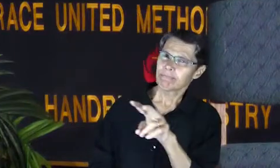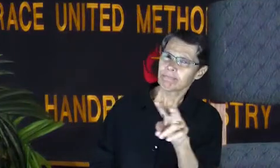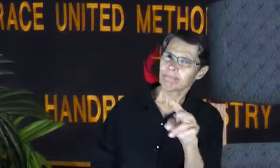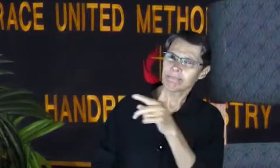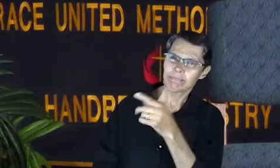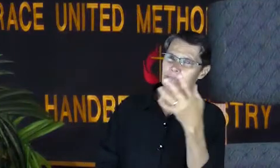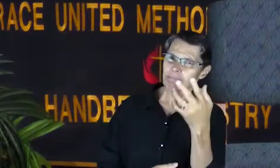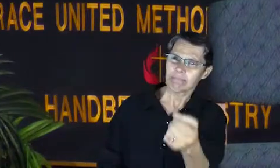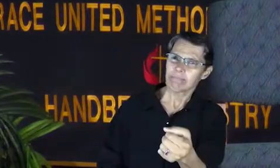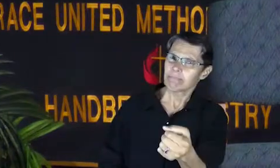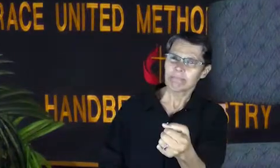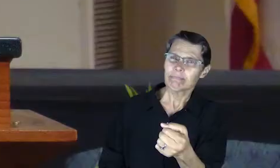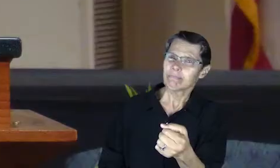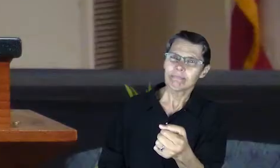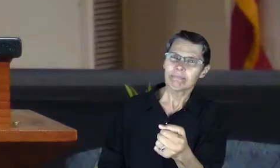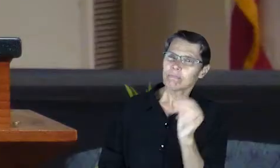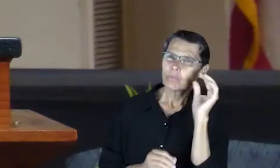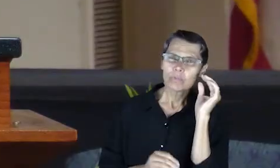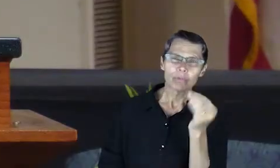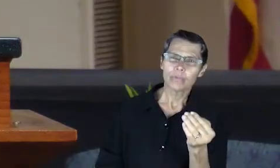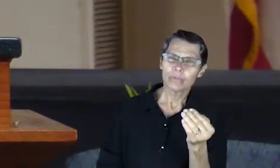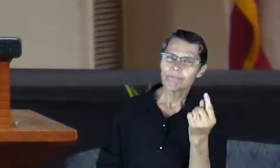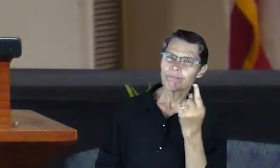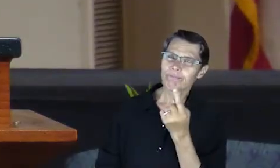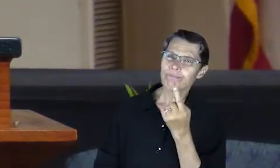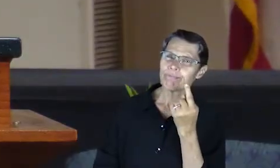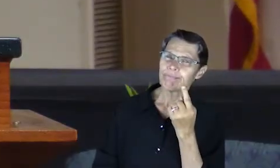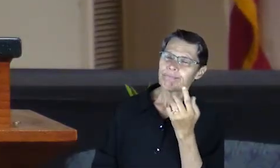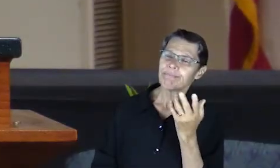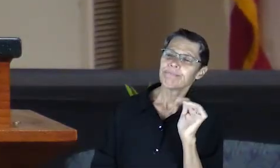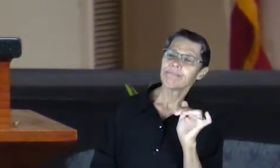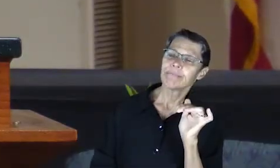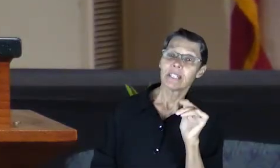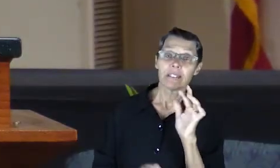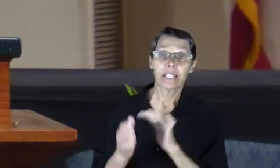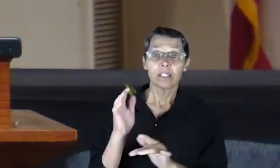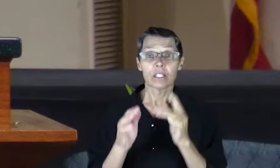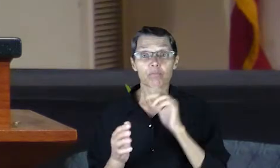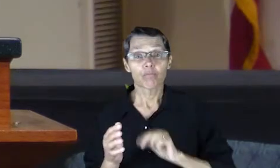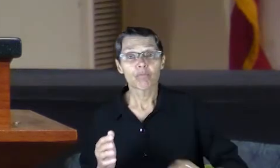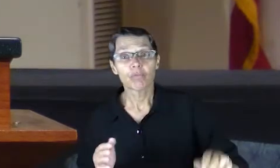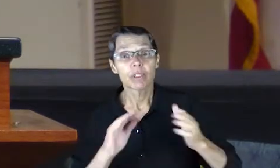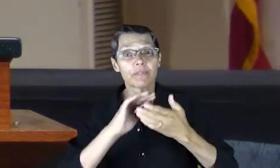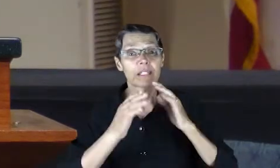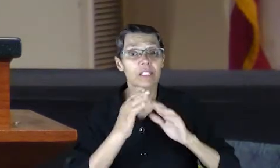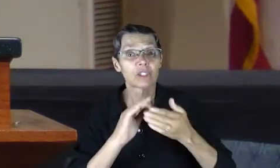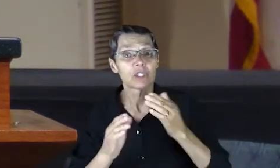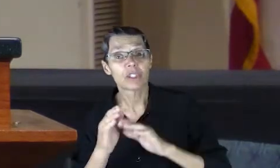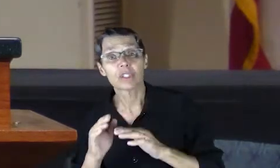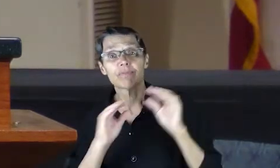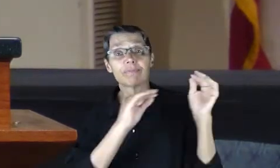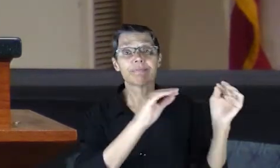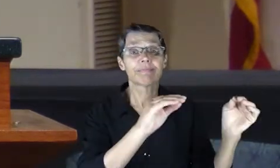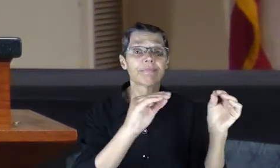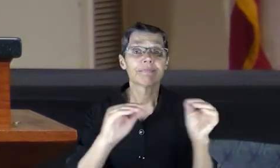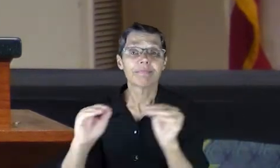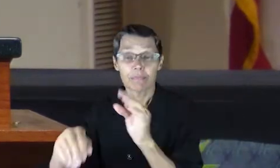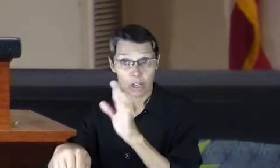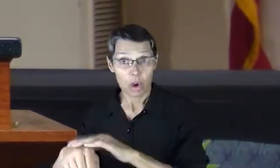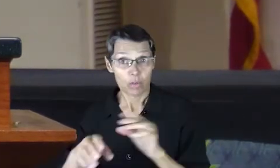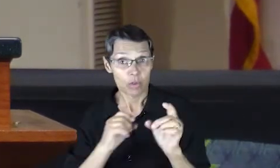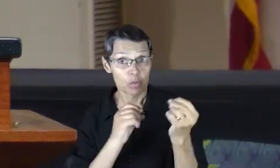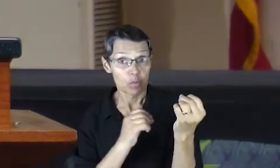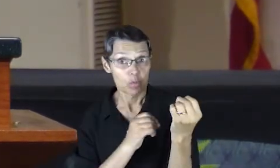their unbelief. Then he went about among the villages teaching. He called the 12 and began to send them out two by